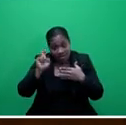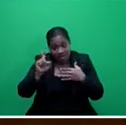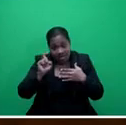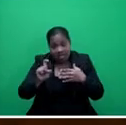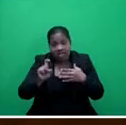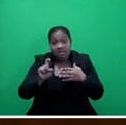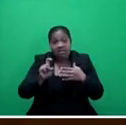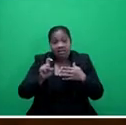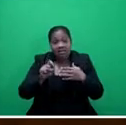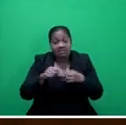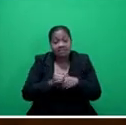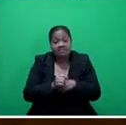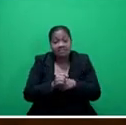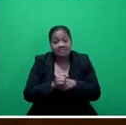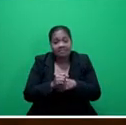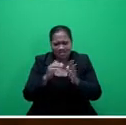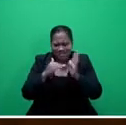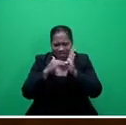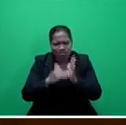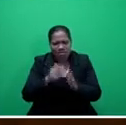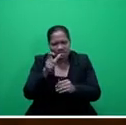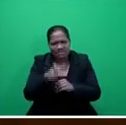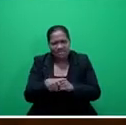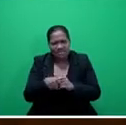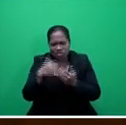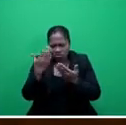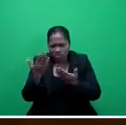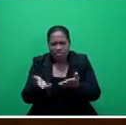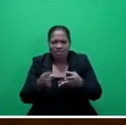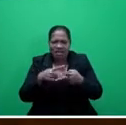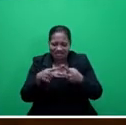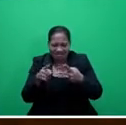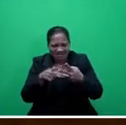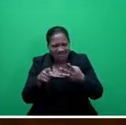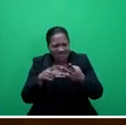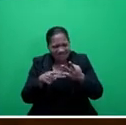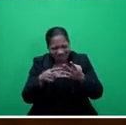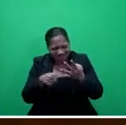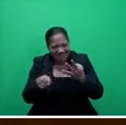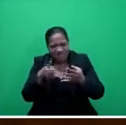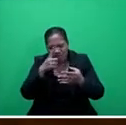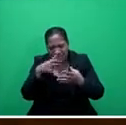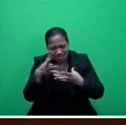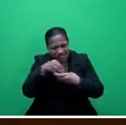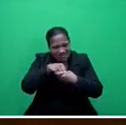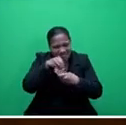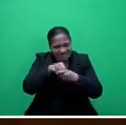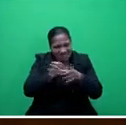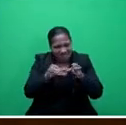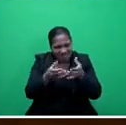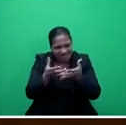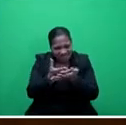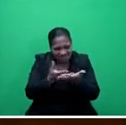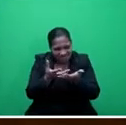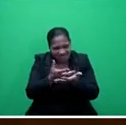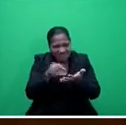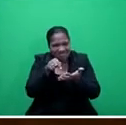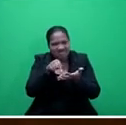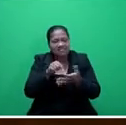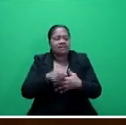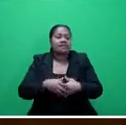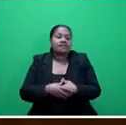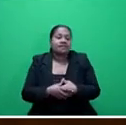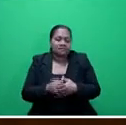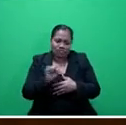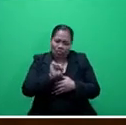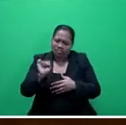George Vagnathan, Deputy Chairperson, Honourable Alipata Nangata, Honourable Salutiran Rondo, and Honourable Dr. Ratu Antonio Lalambalavu for